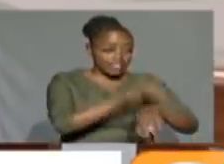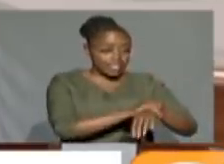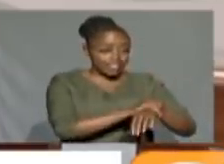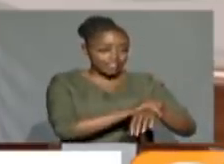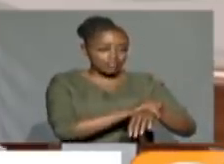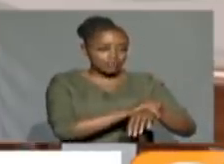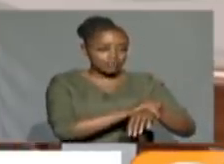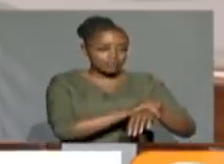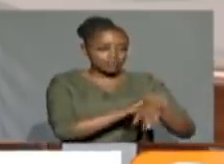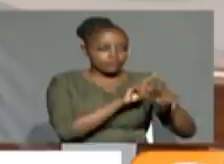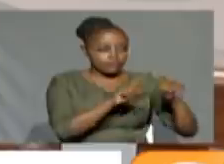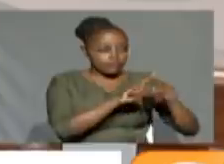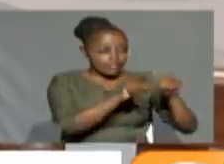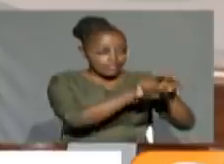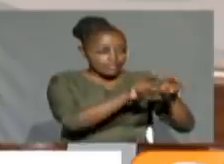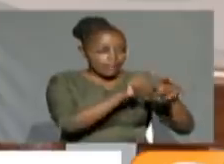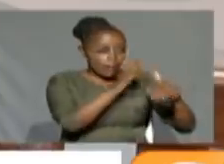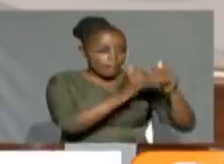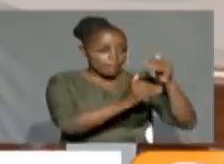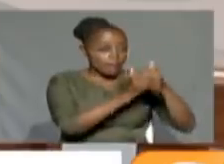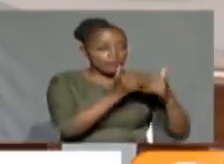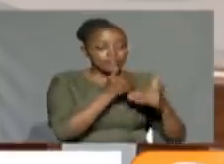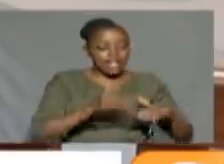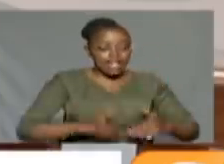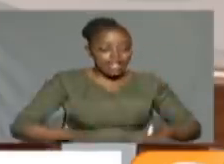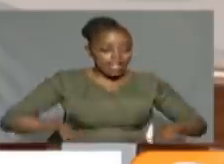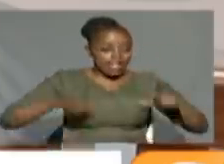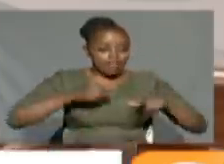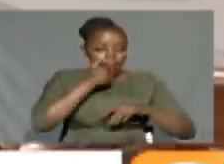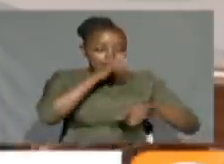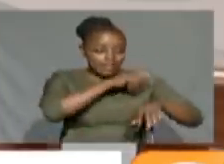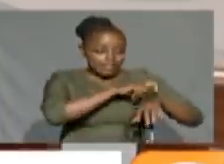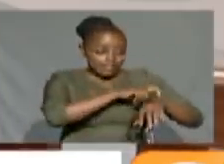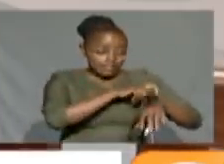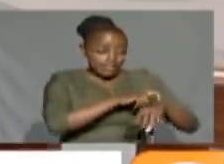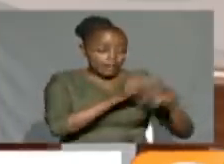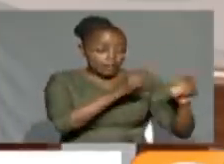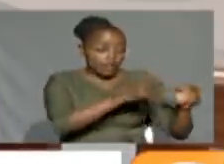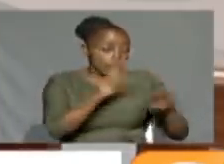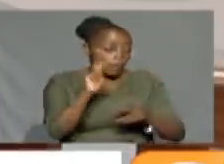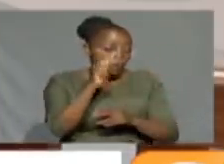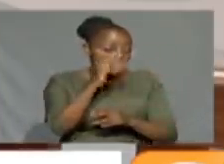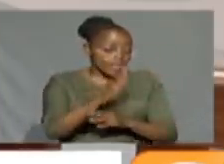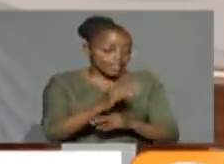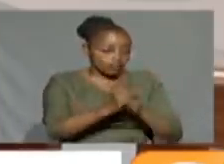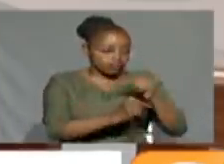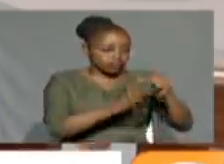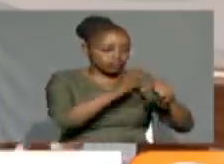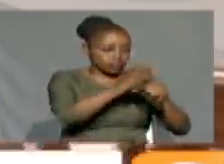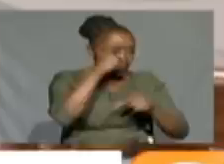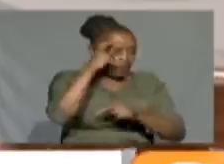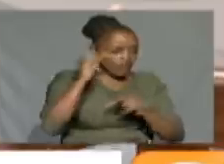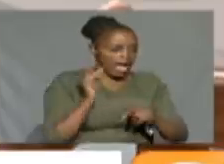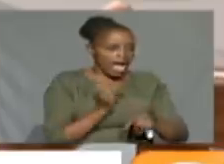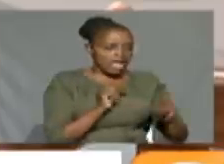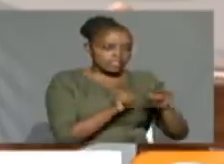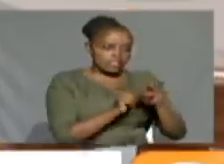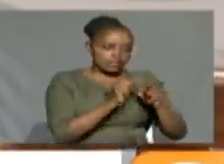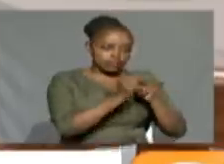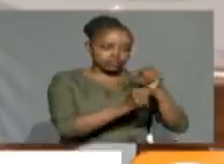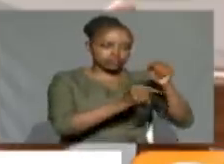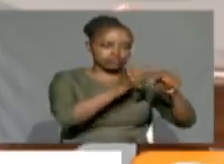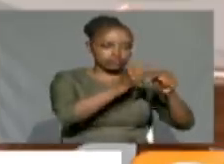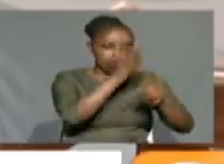assets, and build a better life. As Wanjiko made progress in her dream, we too made progress so